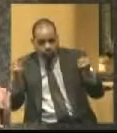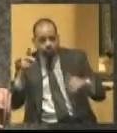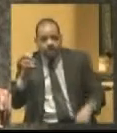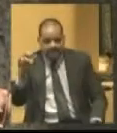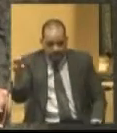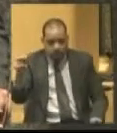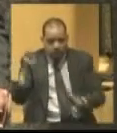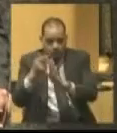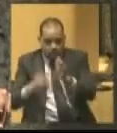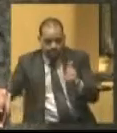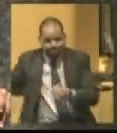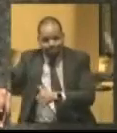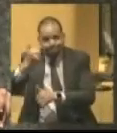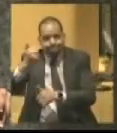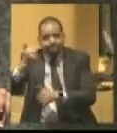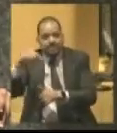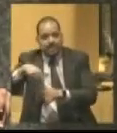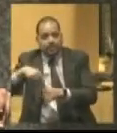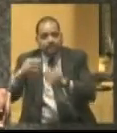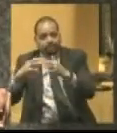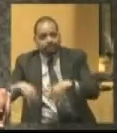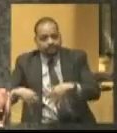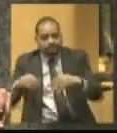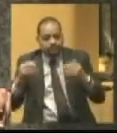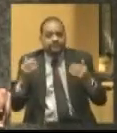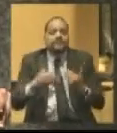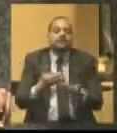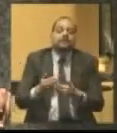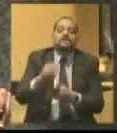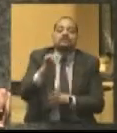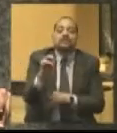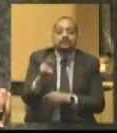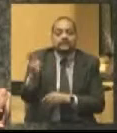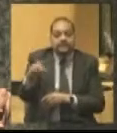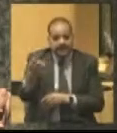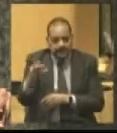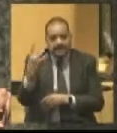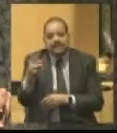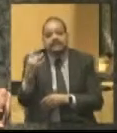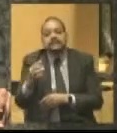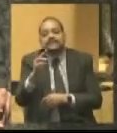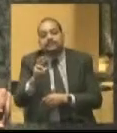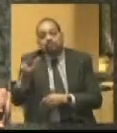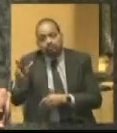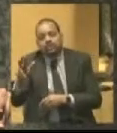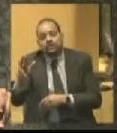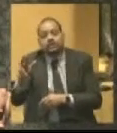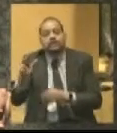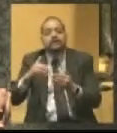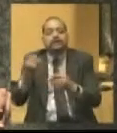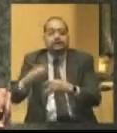January 2nd, 1863, the day after the proclamation. Henceforth, Nicolay said, the